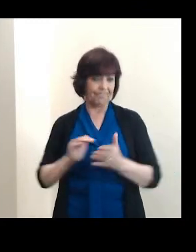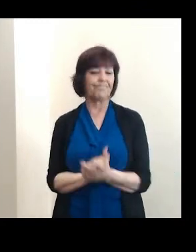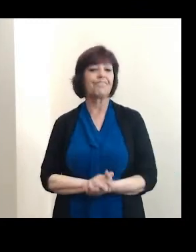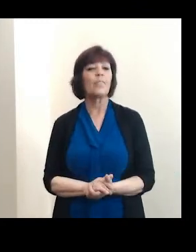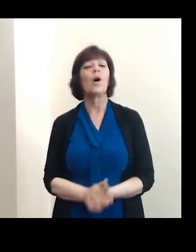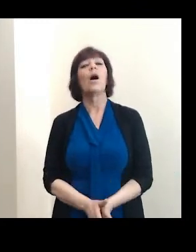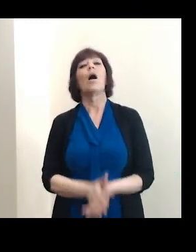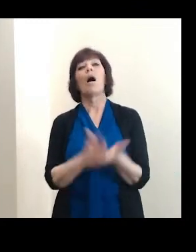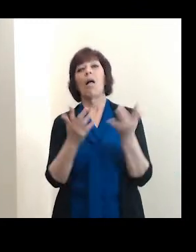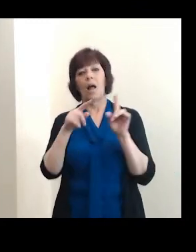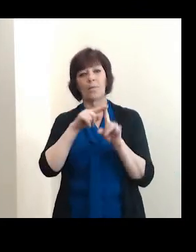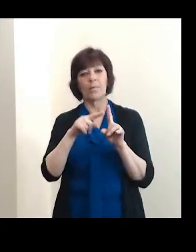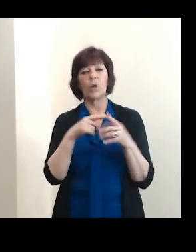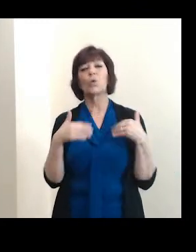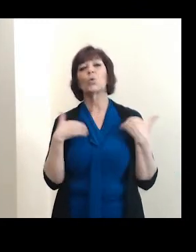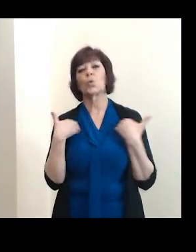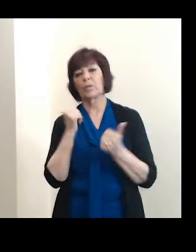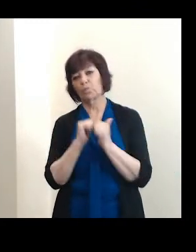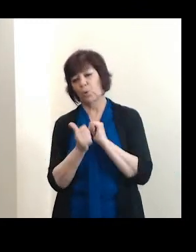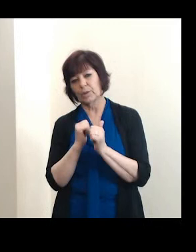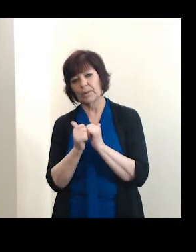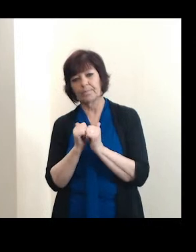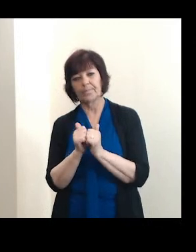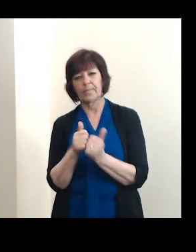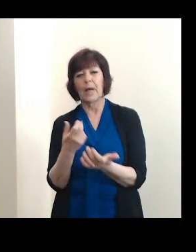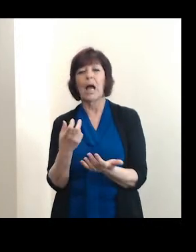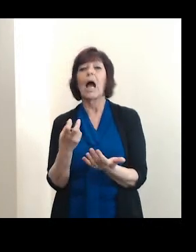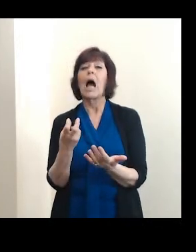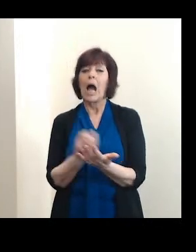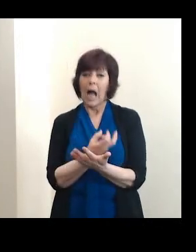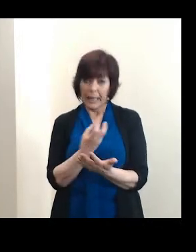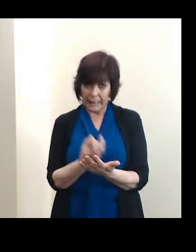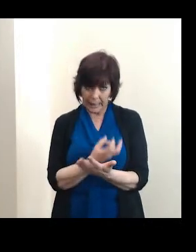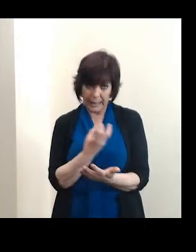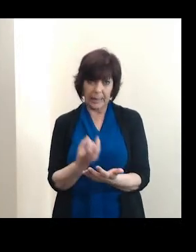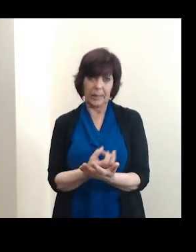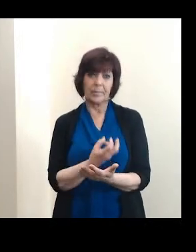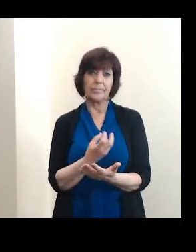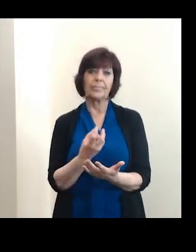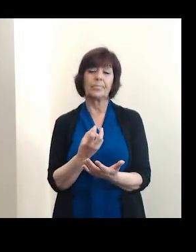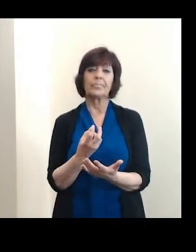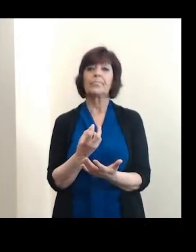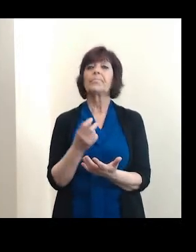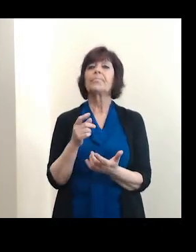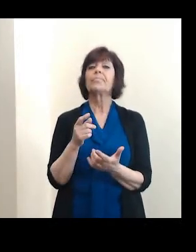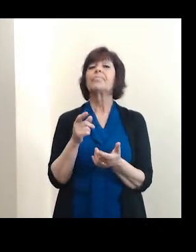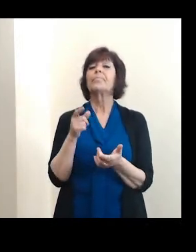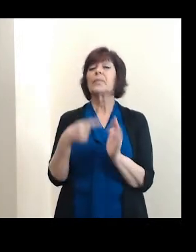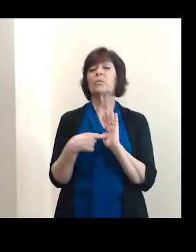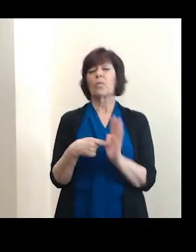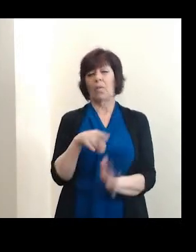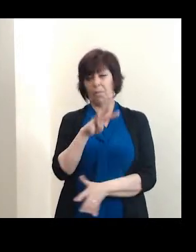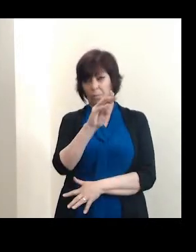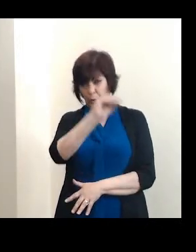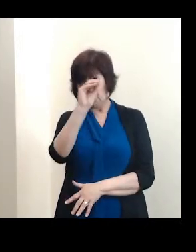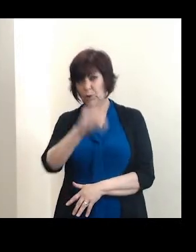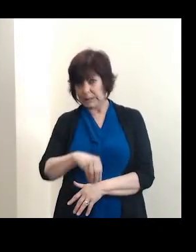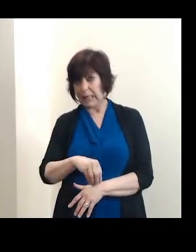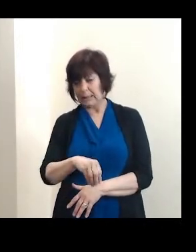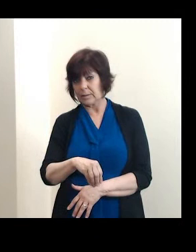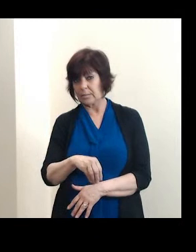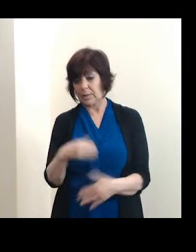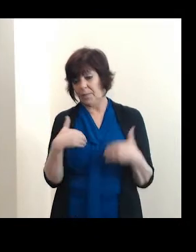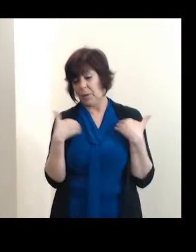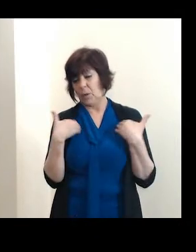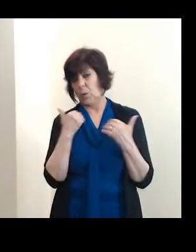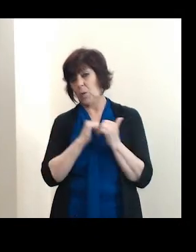a lot of cases in youth sports. Hockey, as I said earlier, represents 40% of our